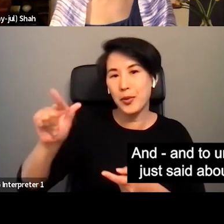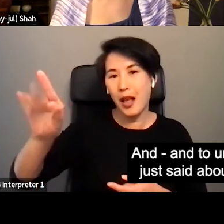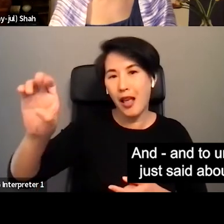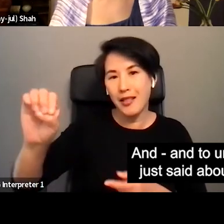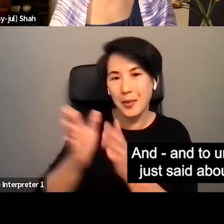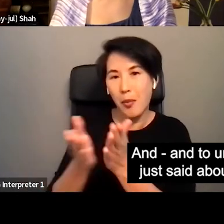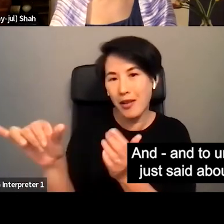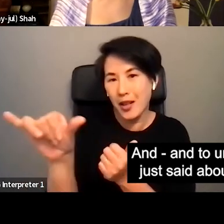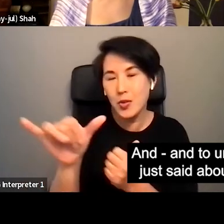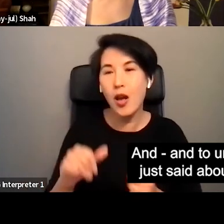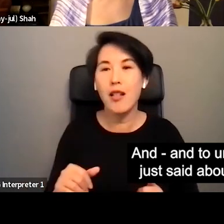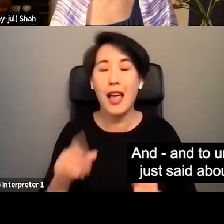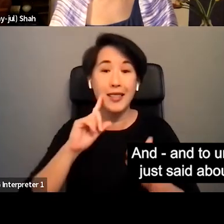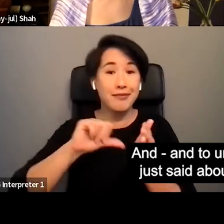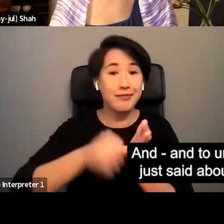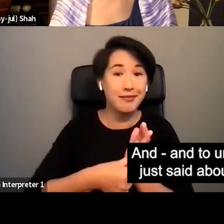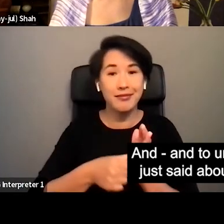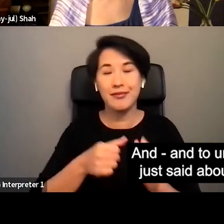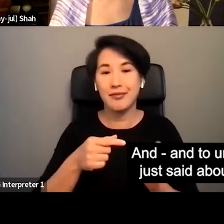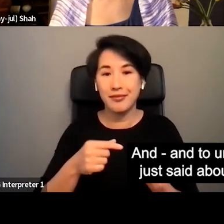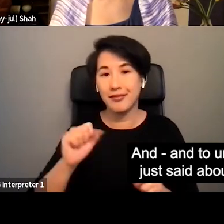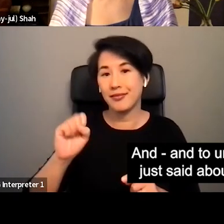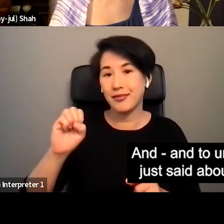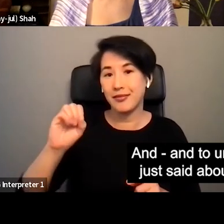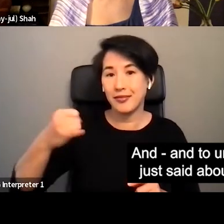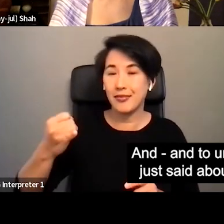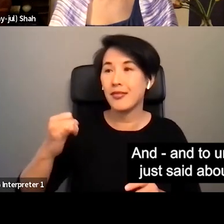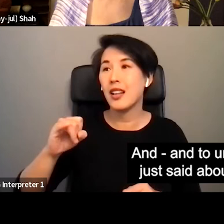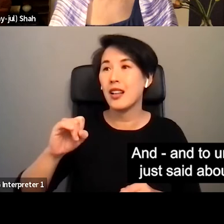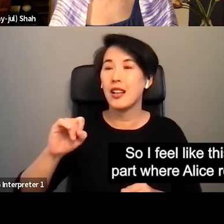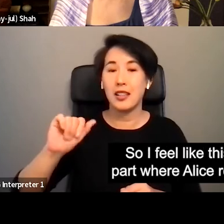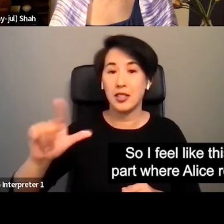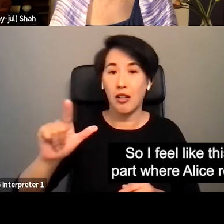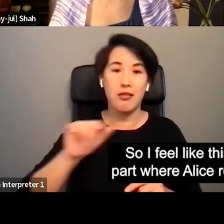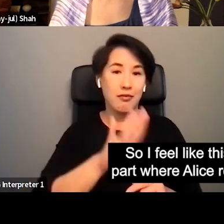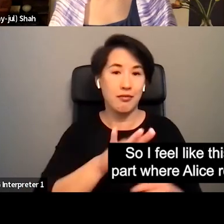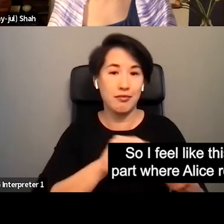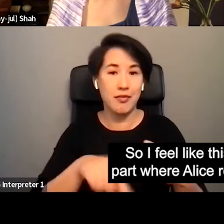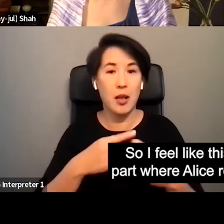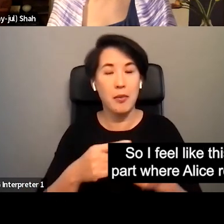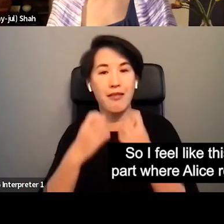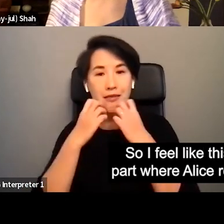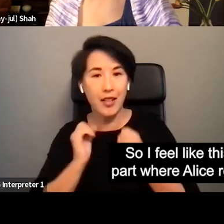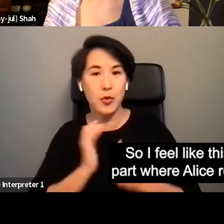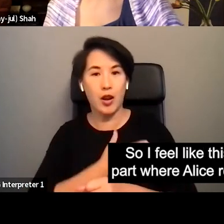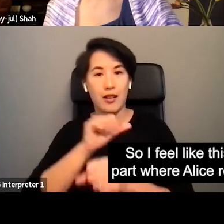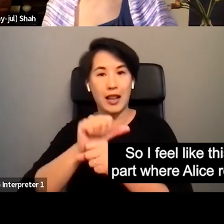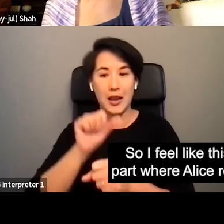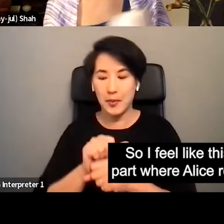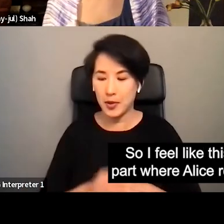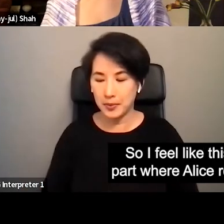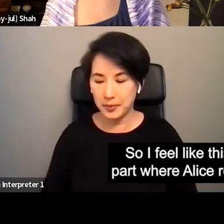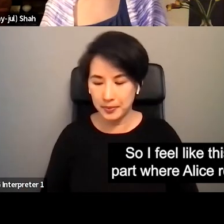and to underscore what Sejal had just said about valuing our own labor. So I feel like this is a